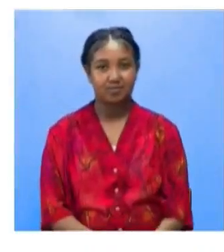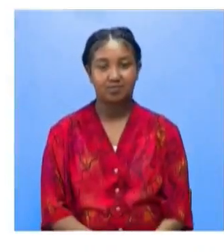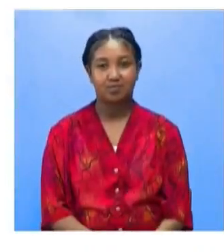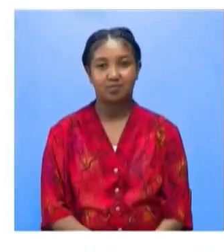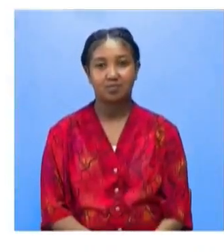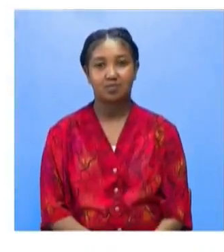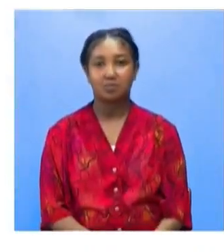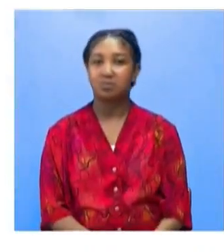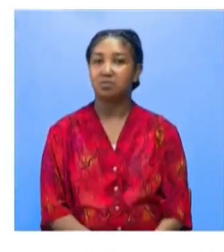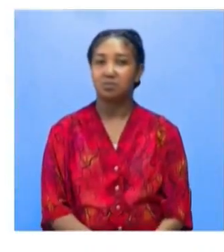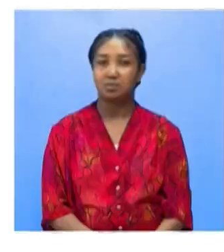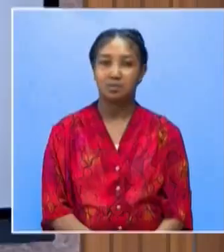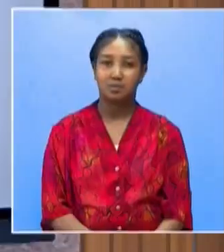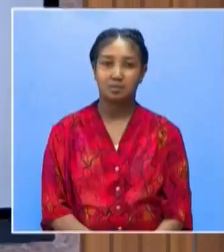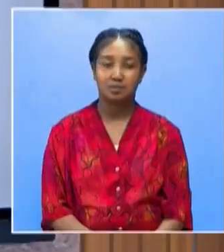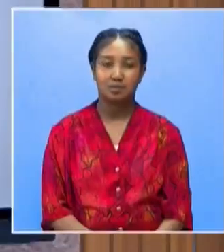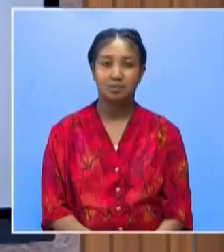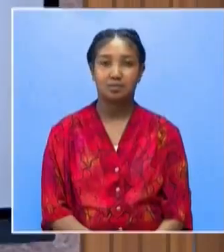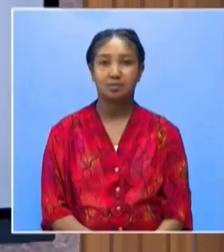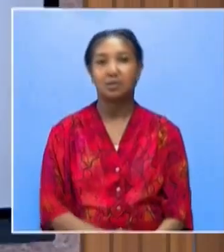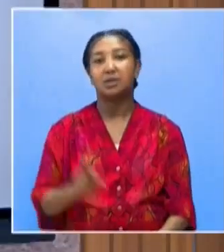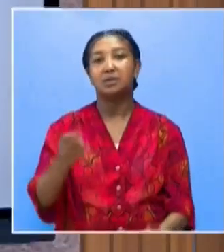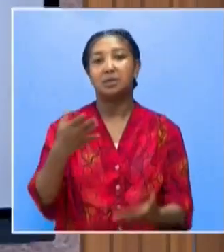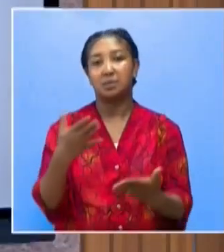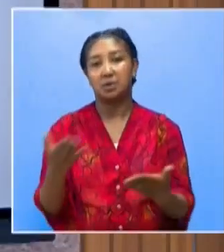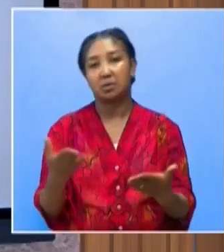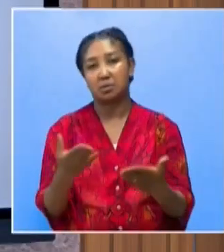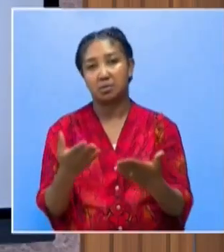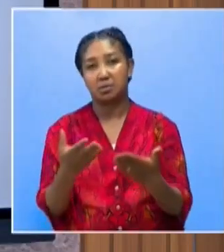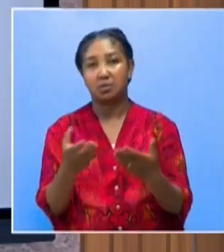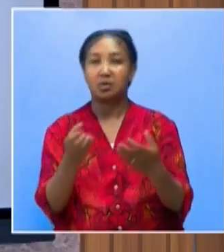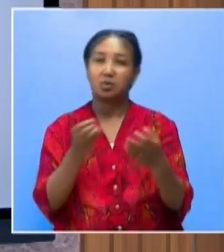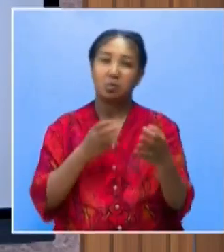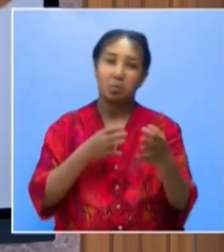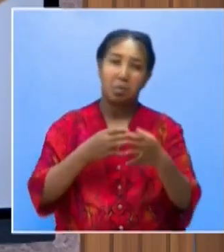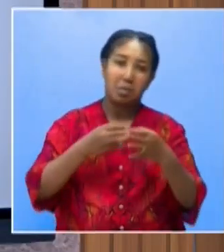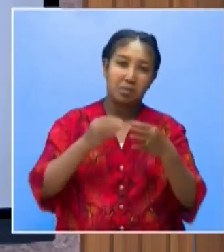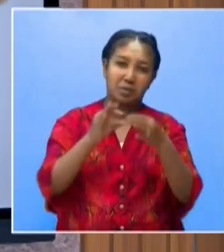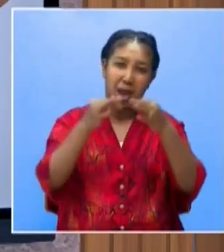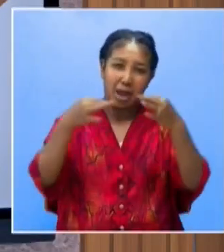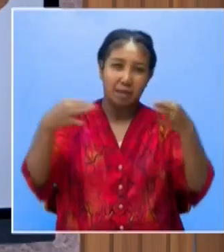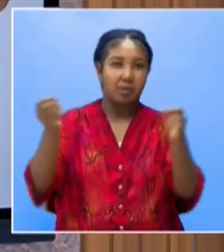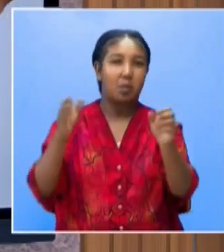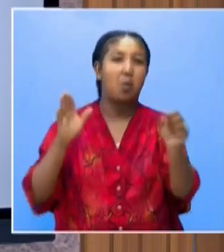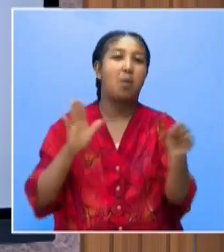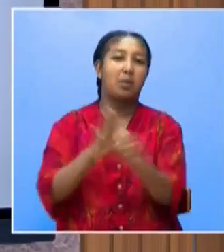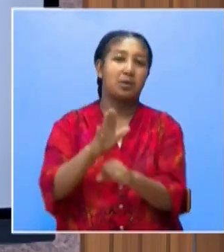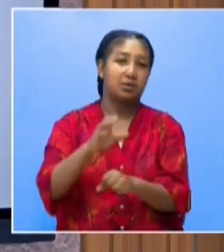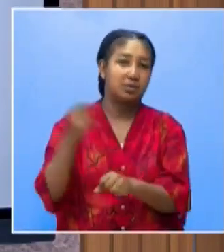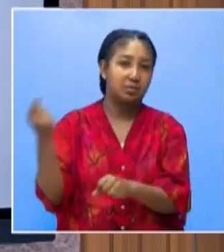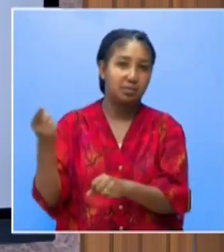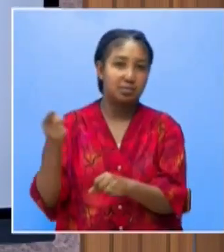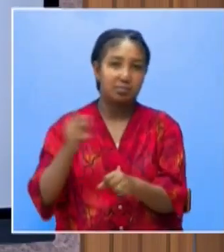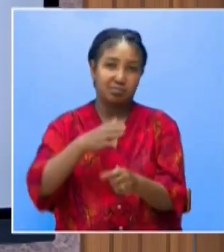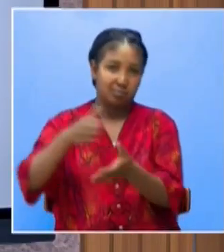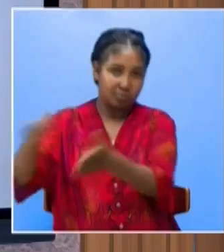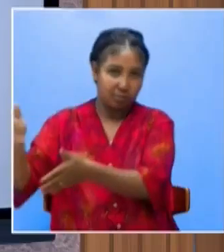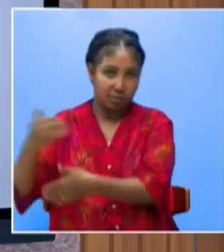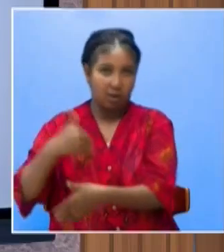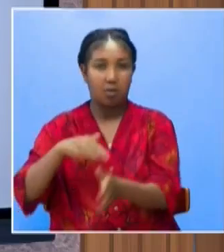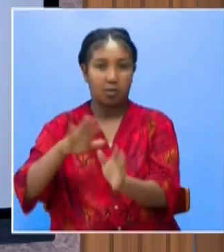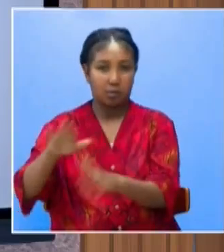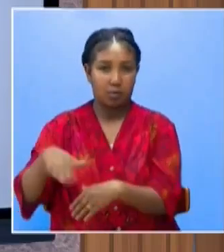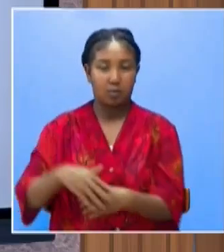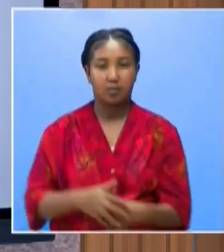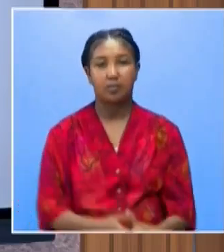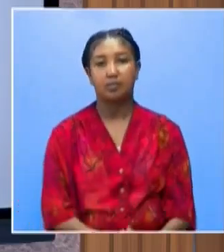is complement. Something which we use to make the sentence complete and to make it simple